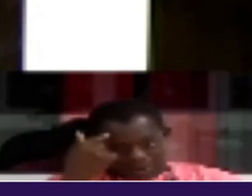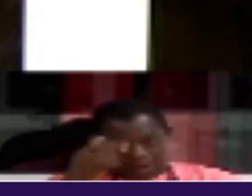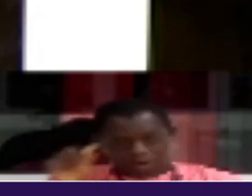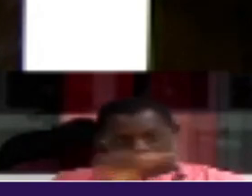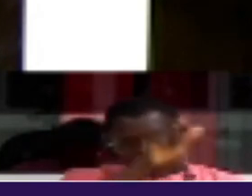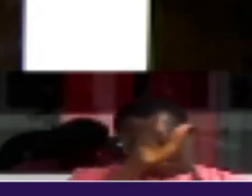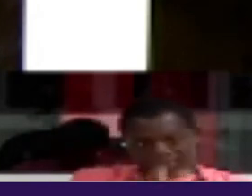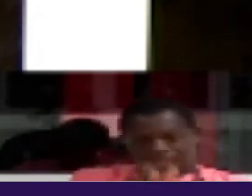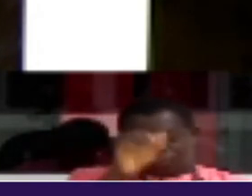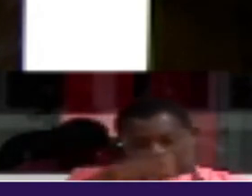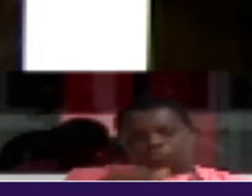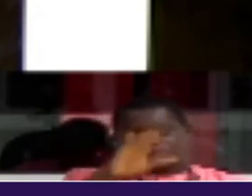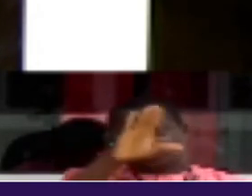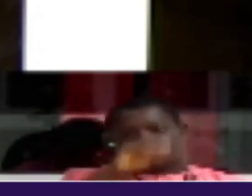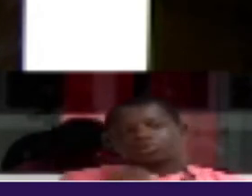Because I had